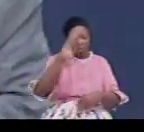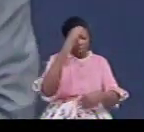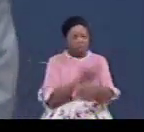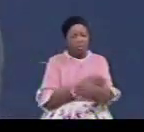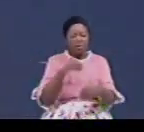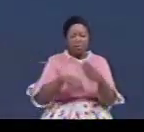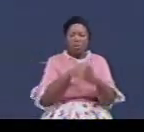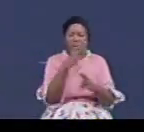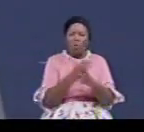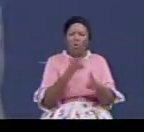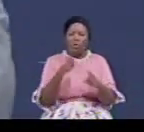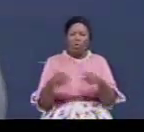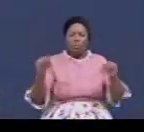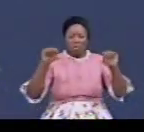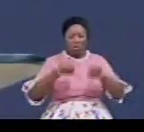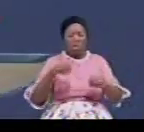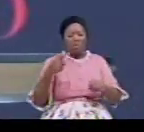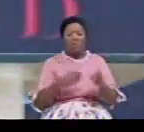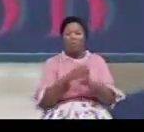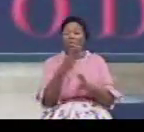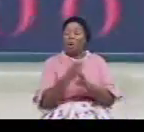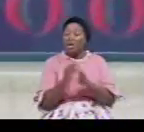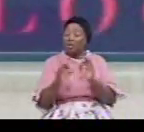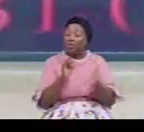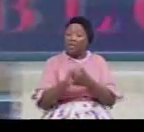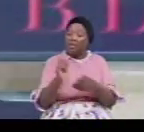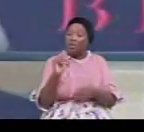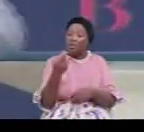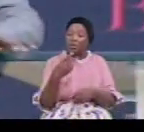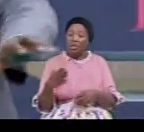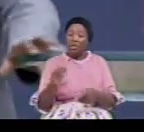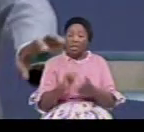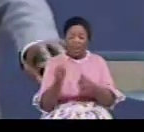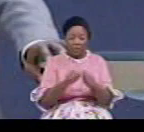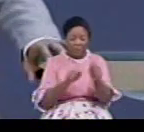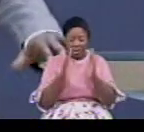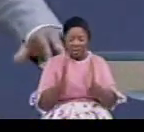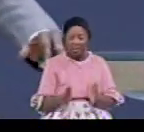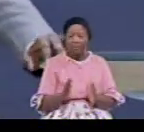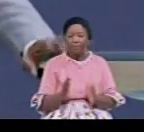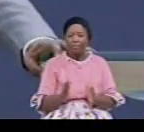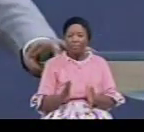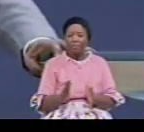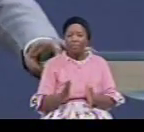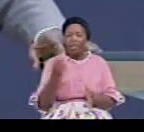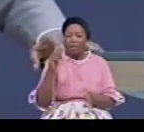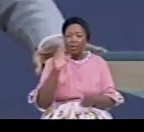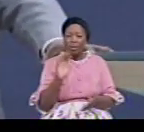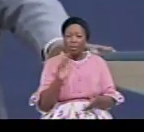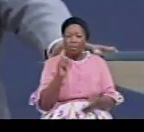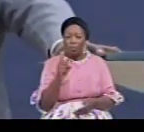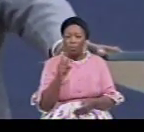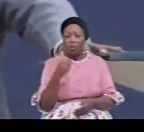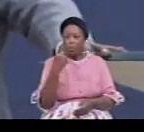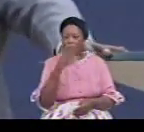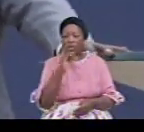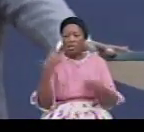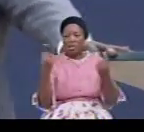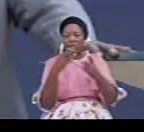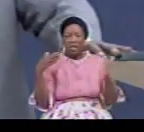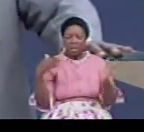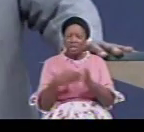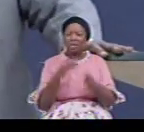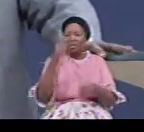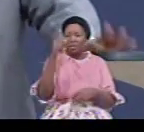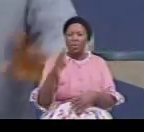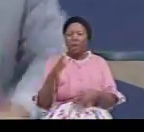to condemn the world. If that's the only thing, the backslider, the one who is sinning against God, after